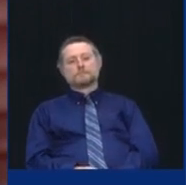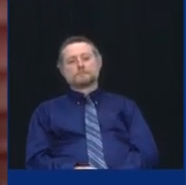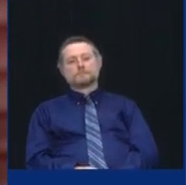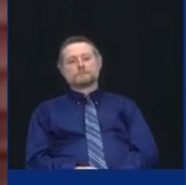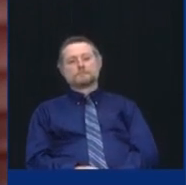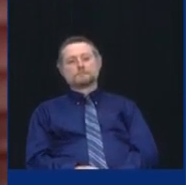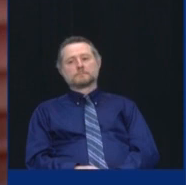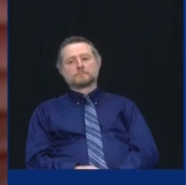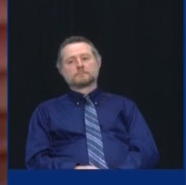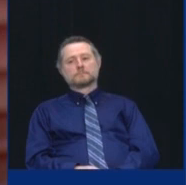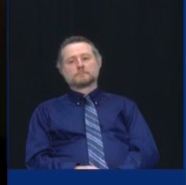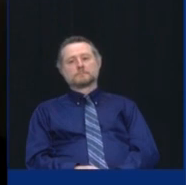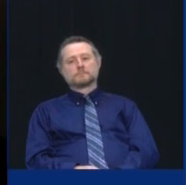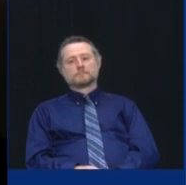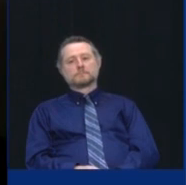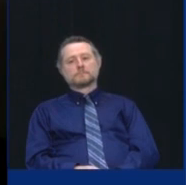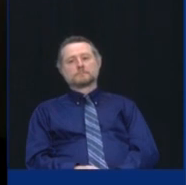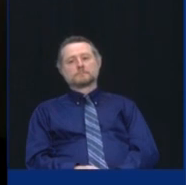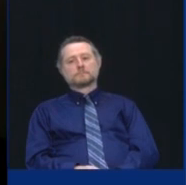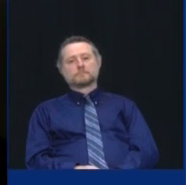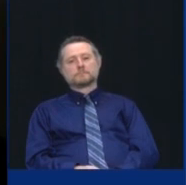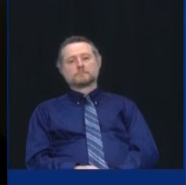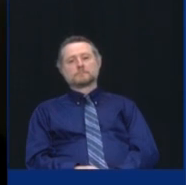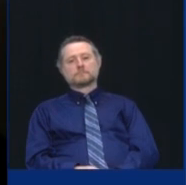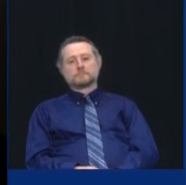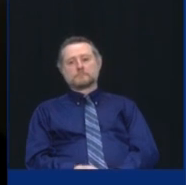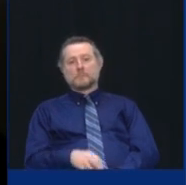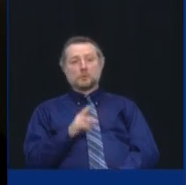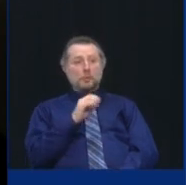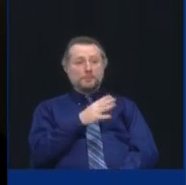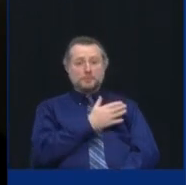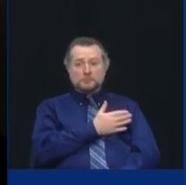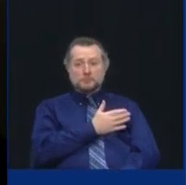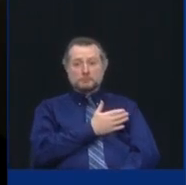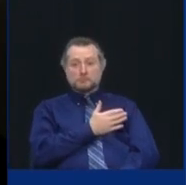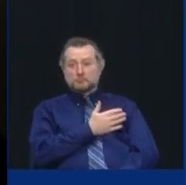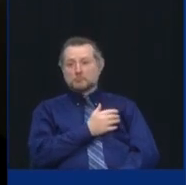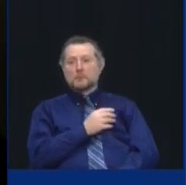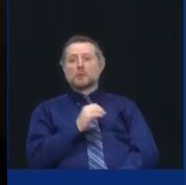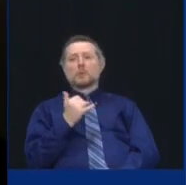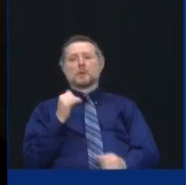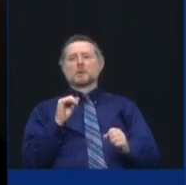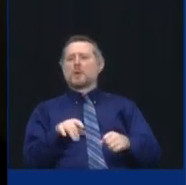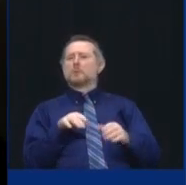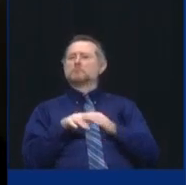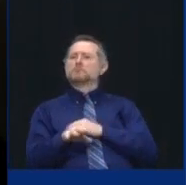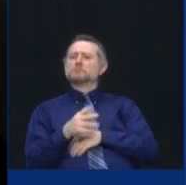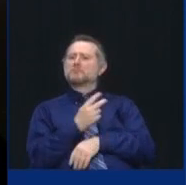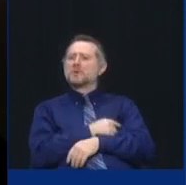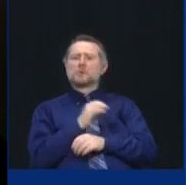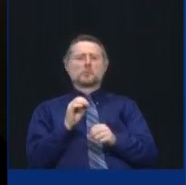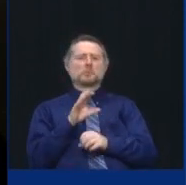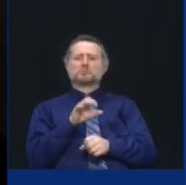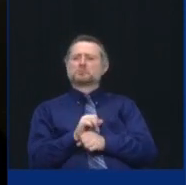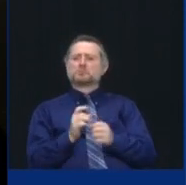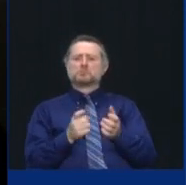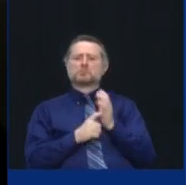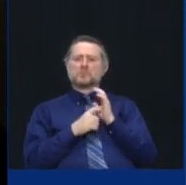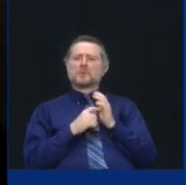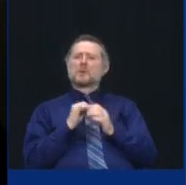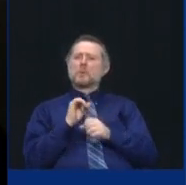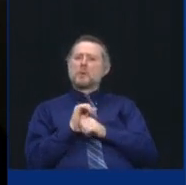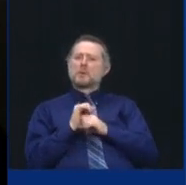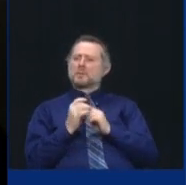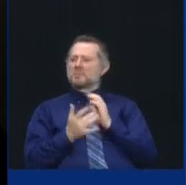and they walk in and Rob? We have walk-ins now. We do have walk-ins now and on the address, but we'll work on the technology issue and make